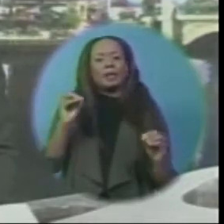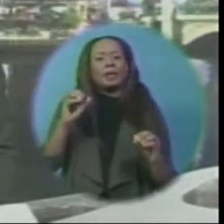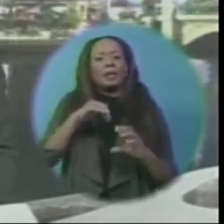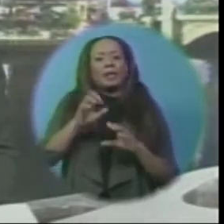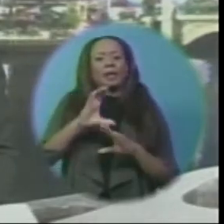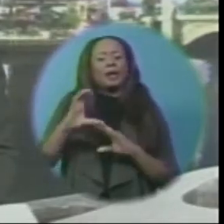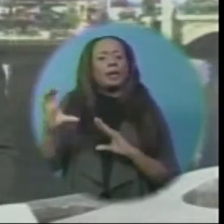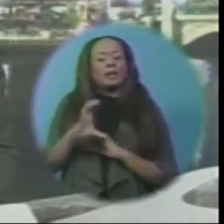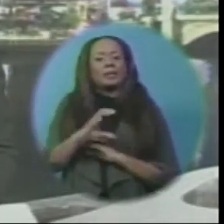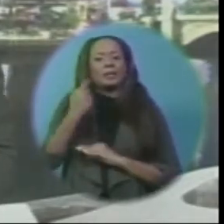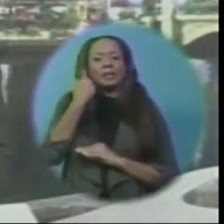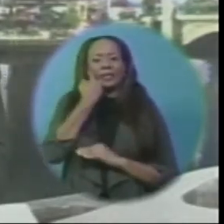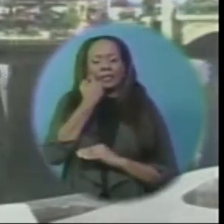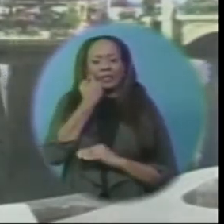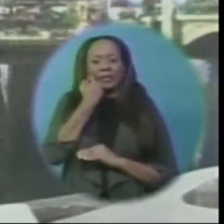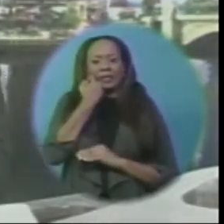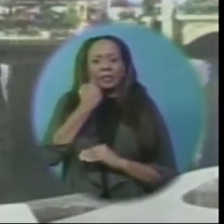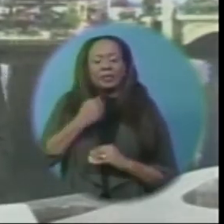the recent past.